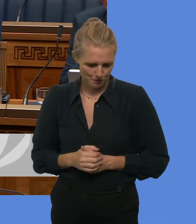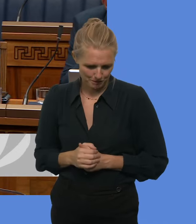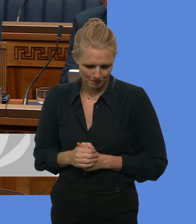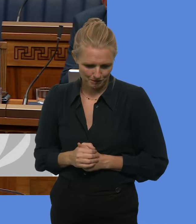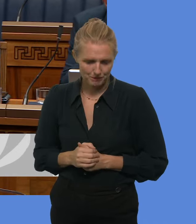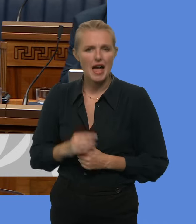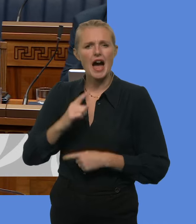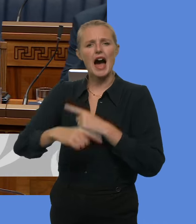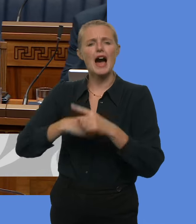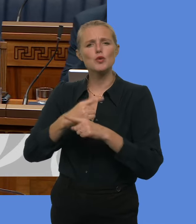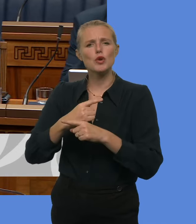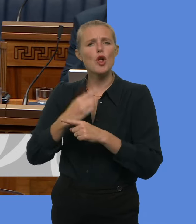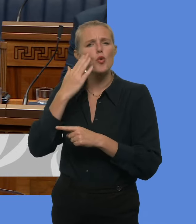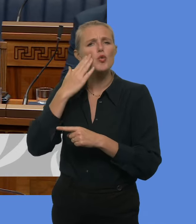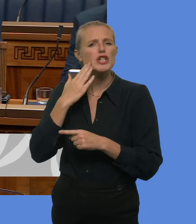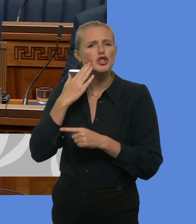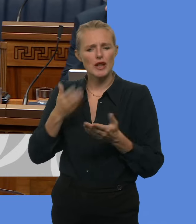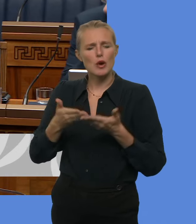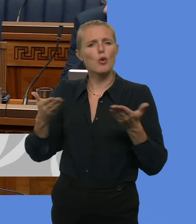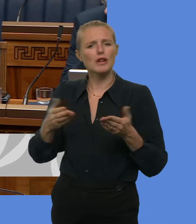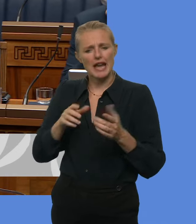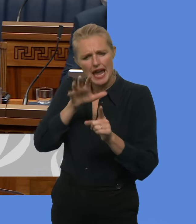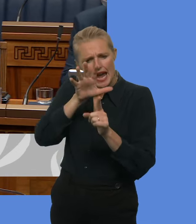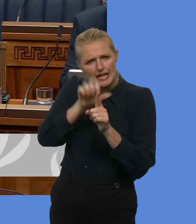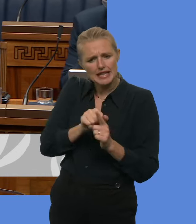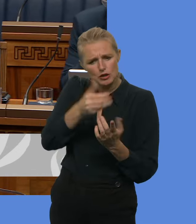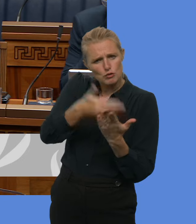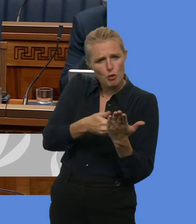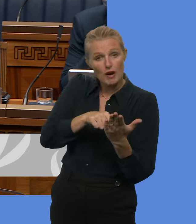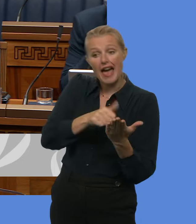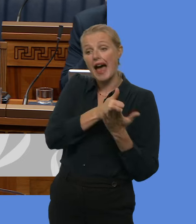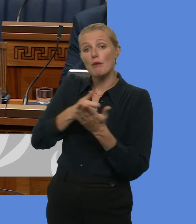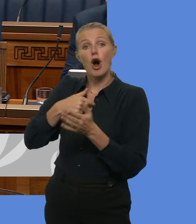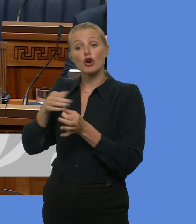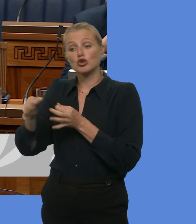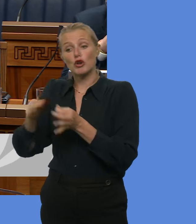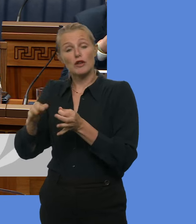Racial Equality Indicators Report monitors the progress of the Racial Equality Strategy